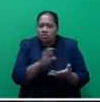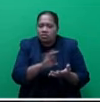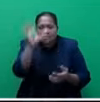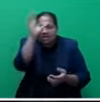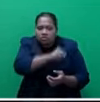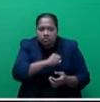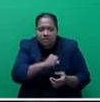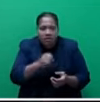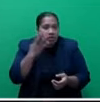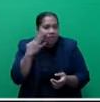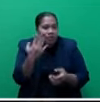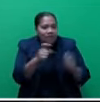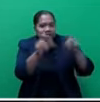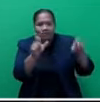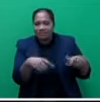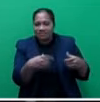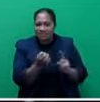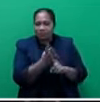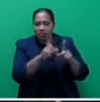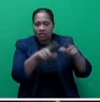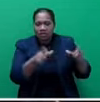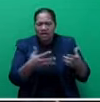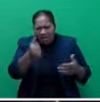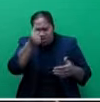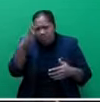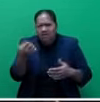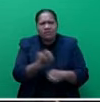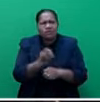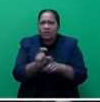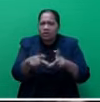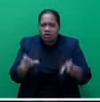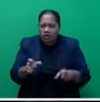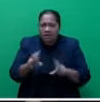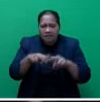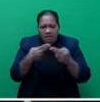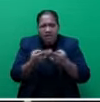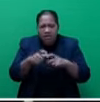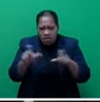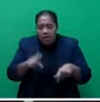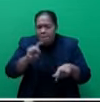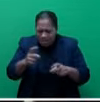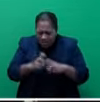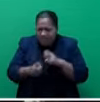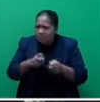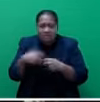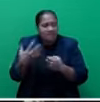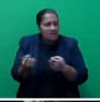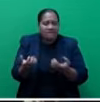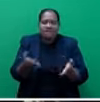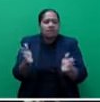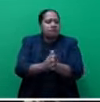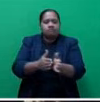have a specialized court. I know we have employment court, we have family court, but the problems are still there. The delays are still there.